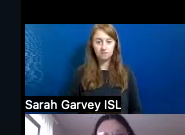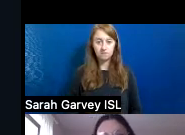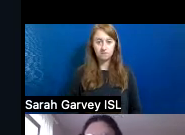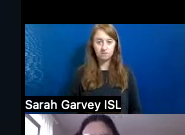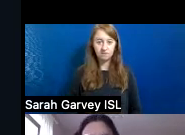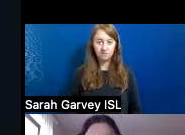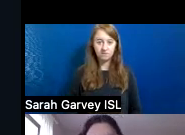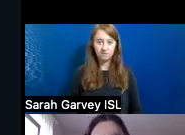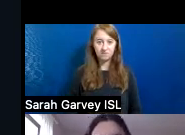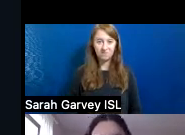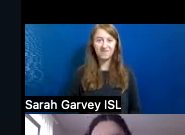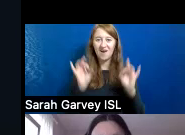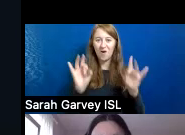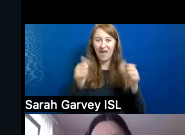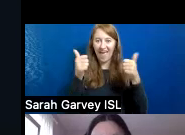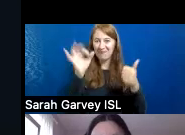Okay. Perfect.